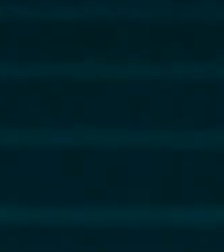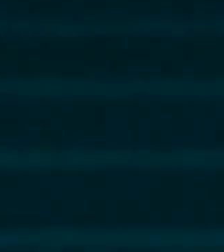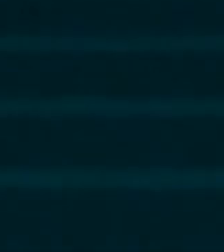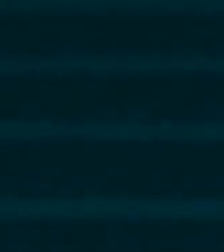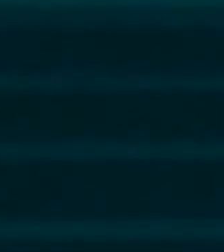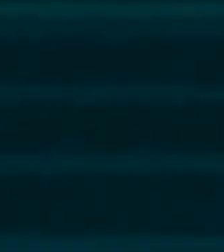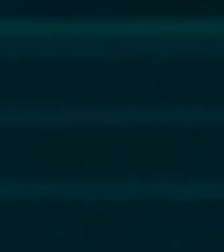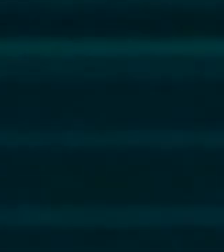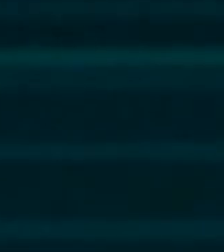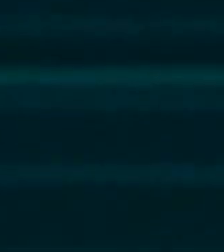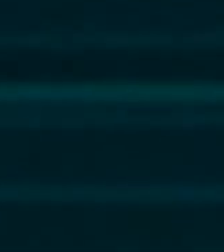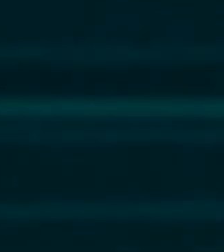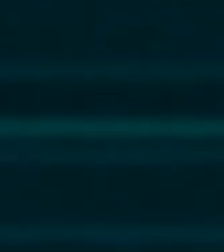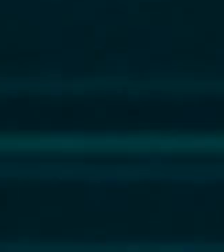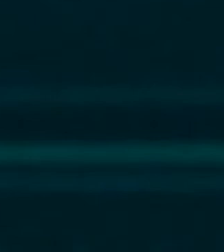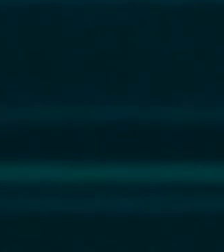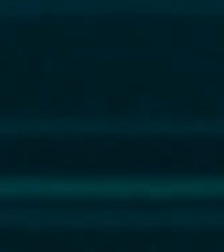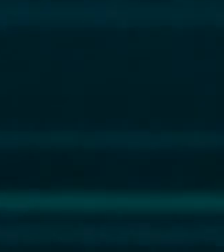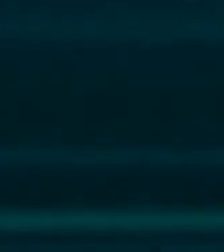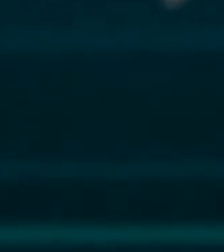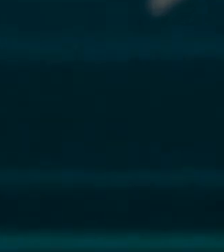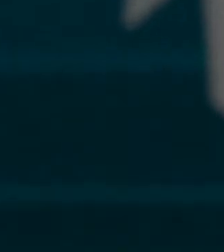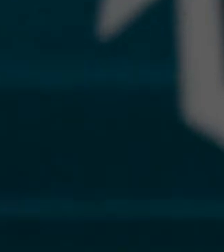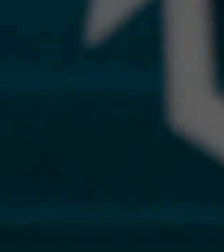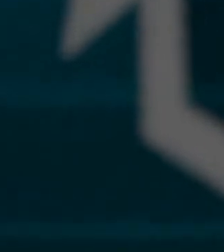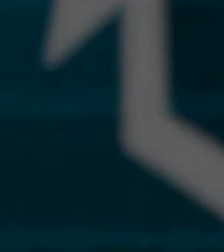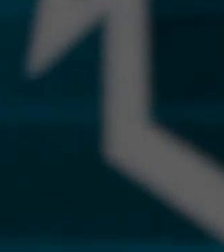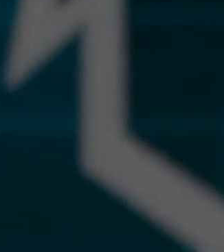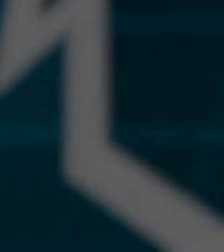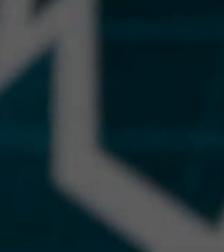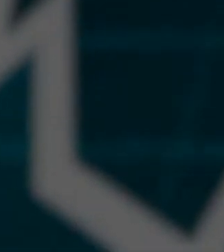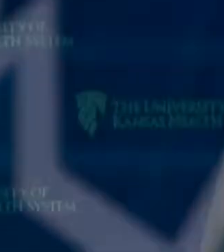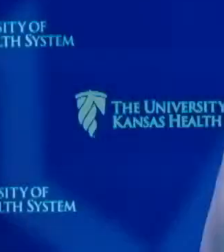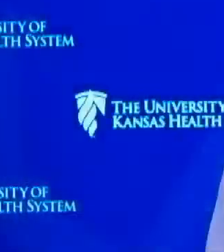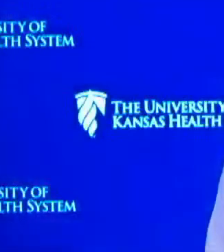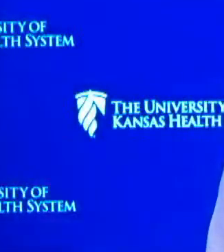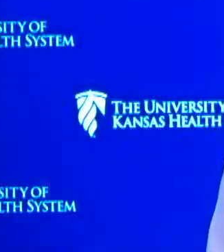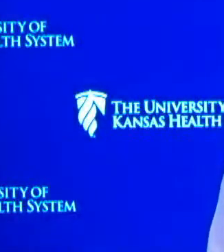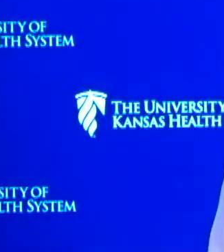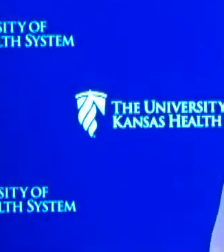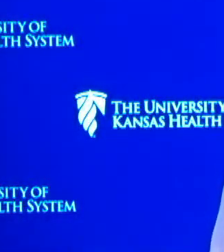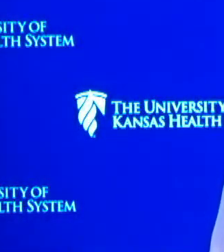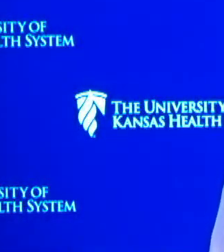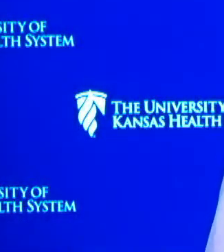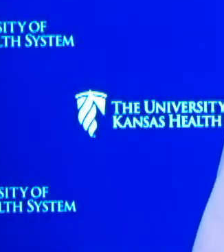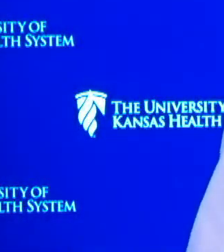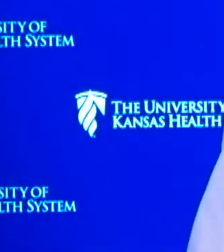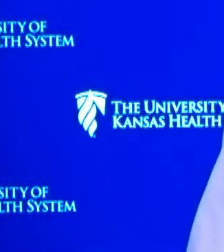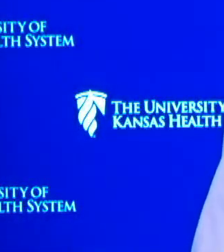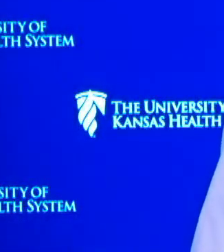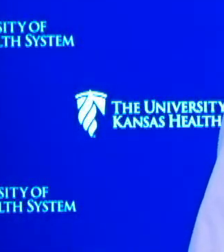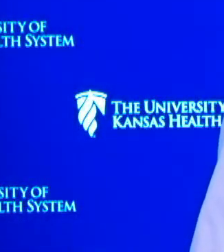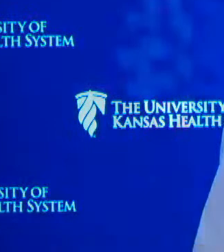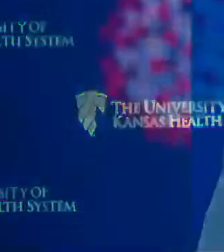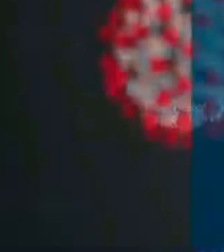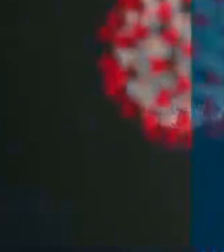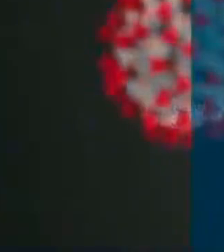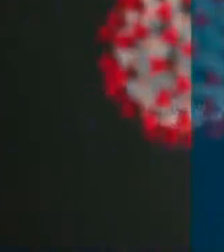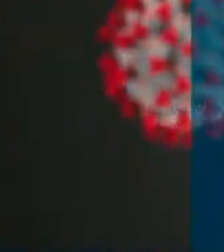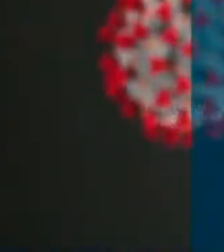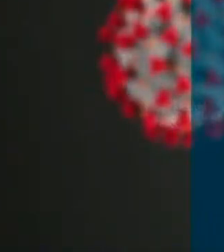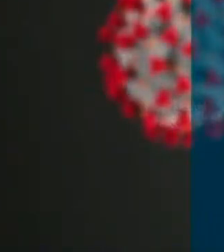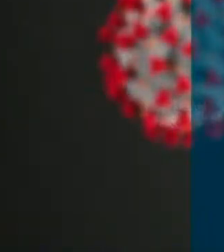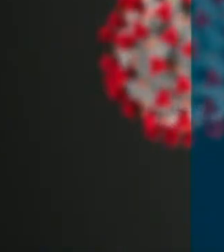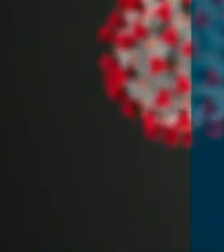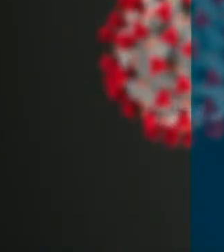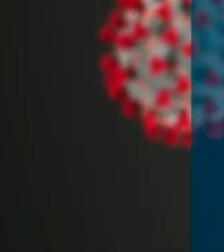Hi. Hi. Today, 117 active infections, 27 ICU patients, 16 of those on the